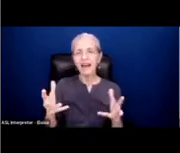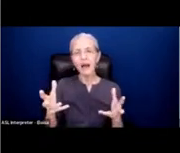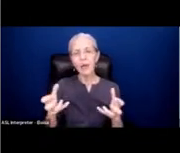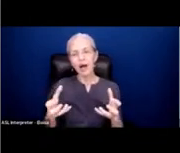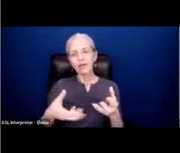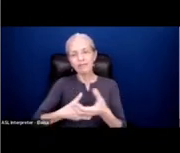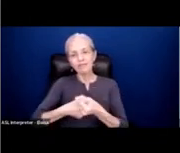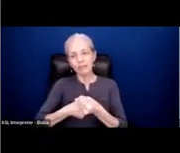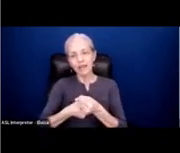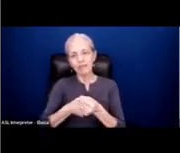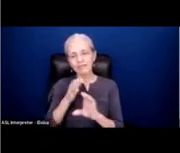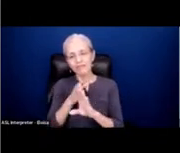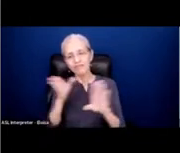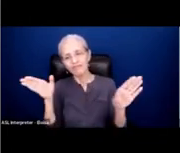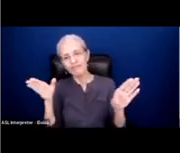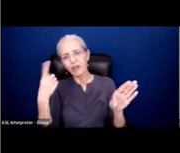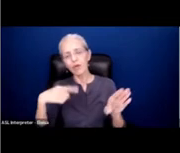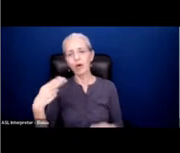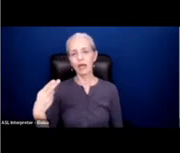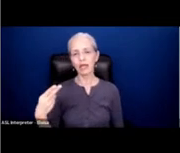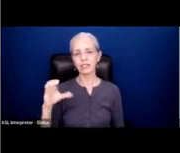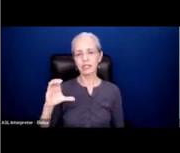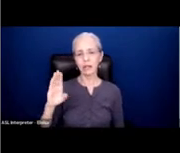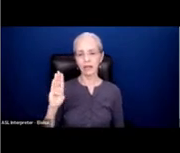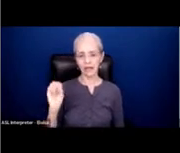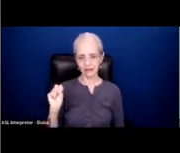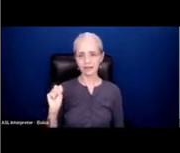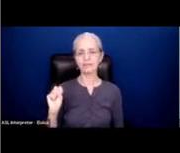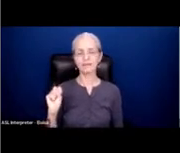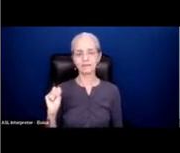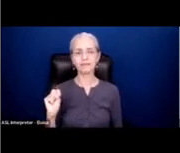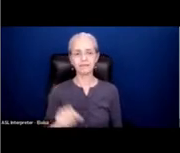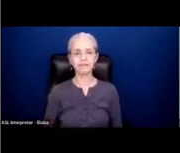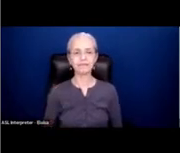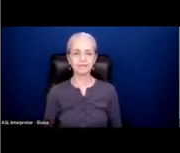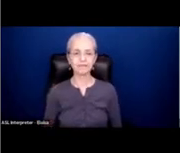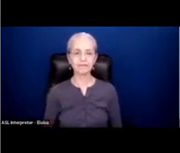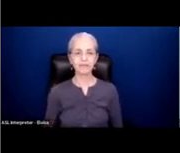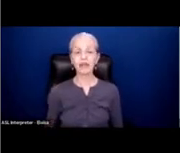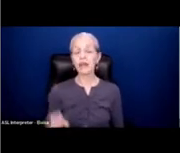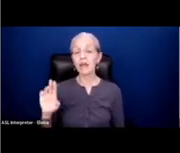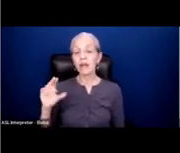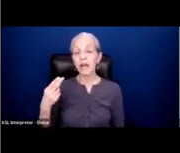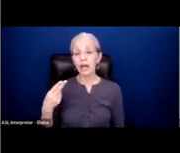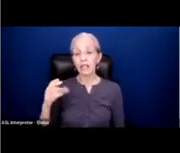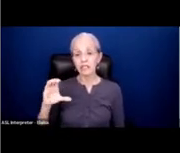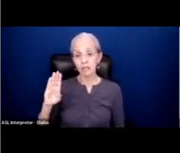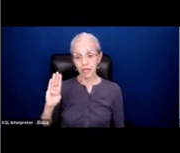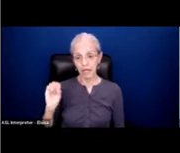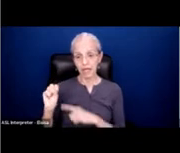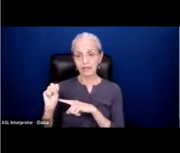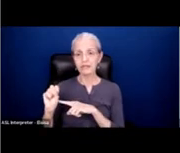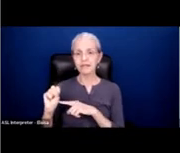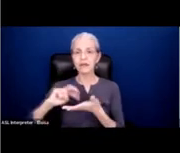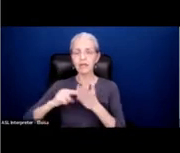of home and community-based services, also known as HCBS. So HCBS refers to a